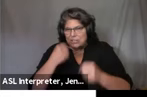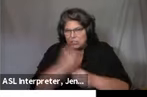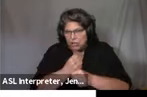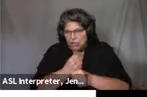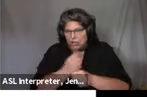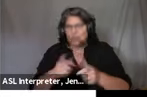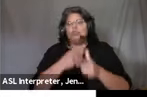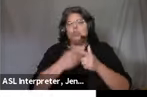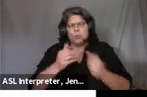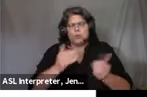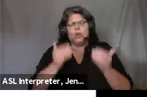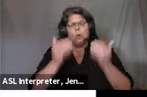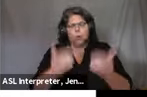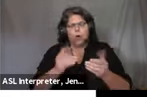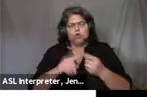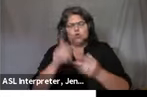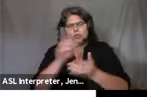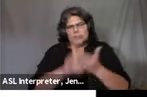design phase.